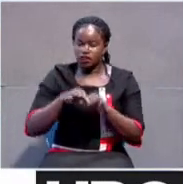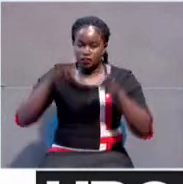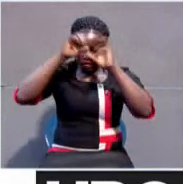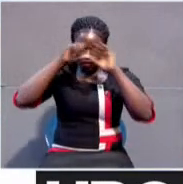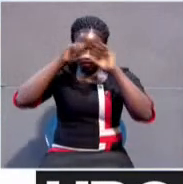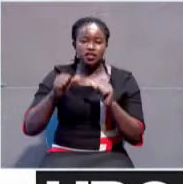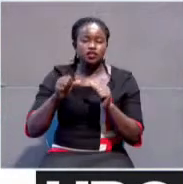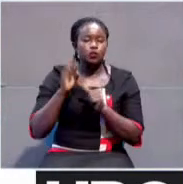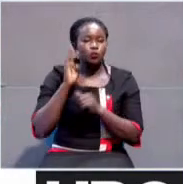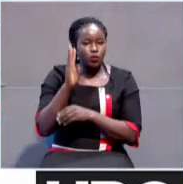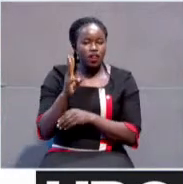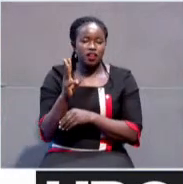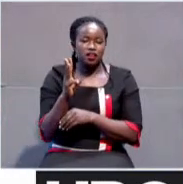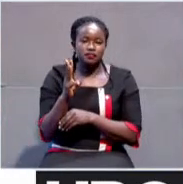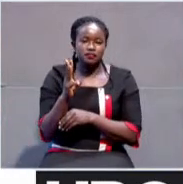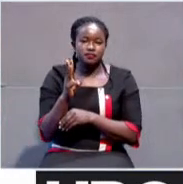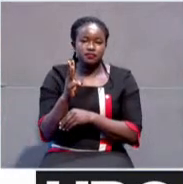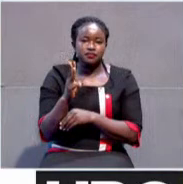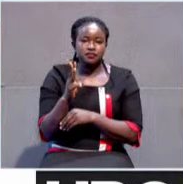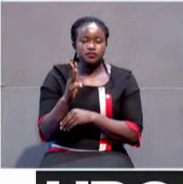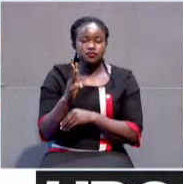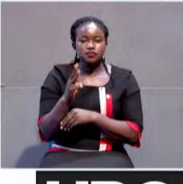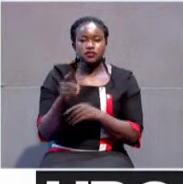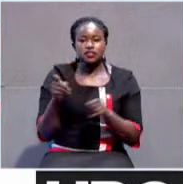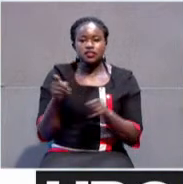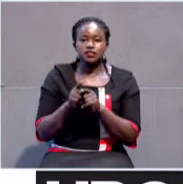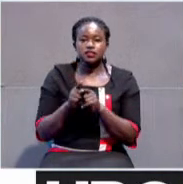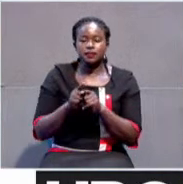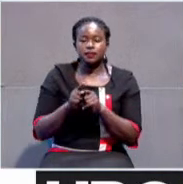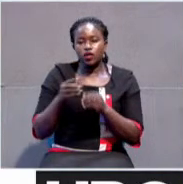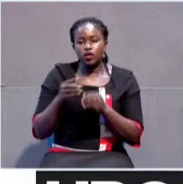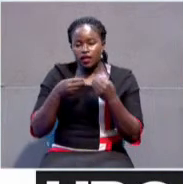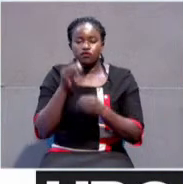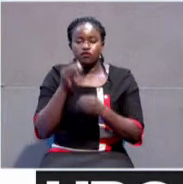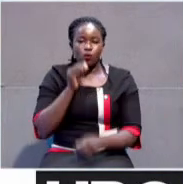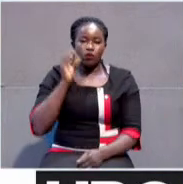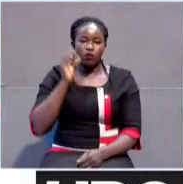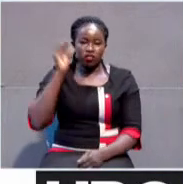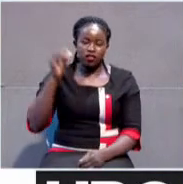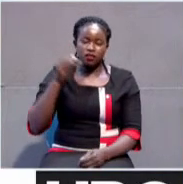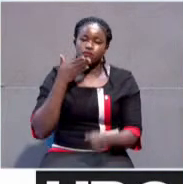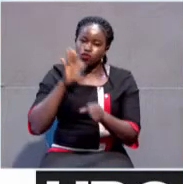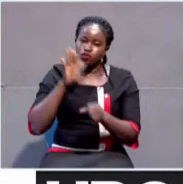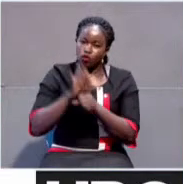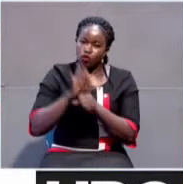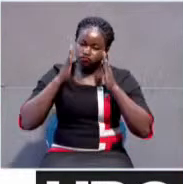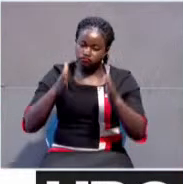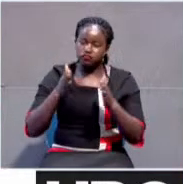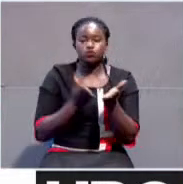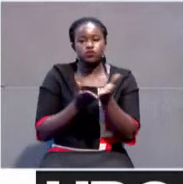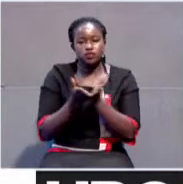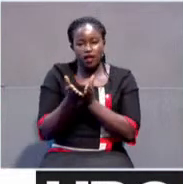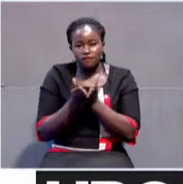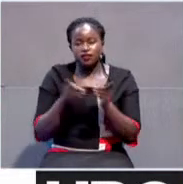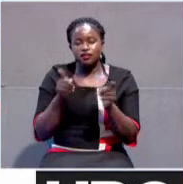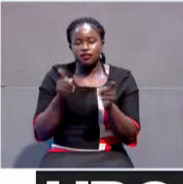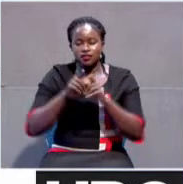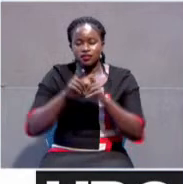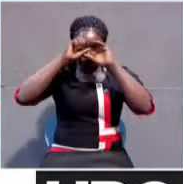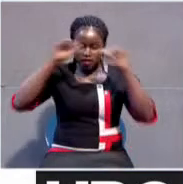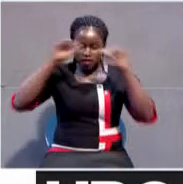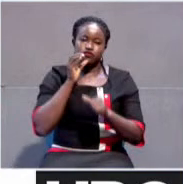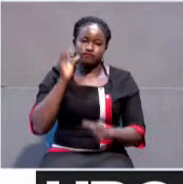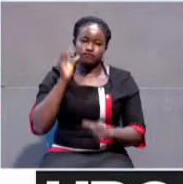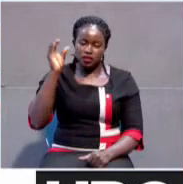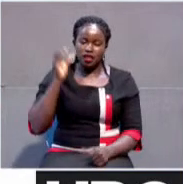take and subscribe the oath of allegiance and the presidential oath